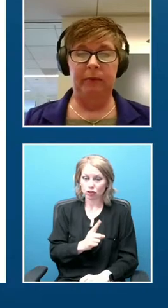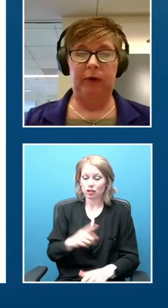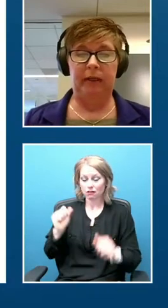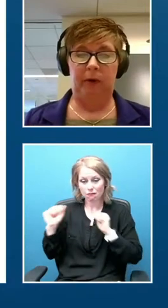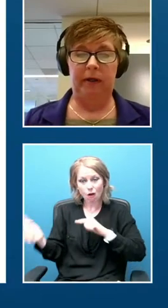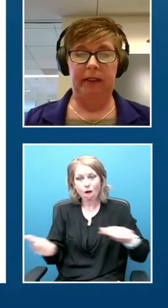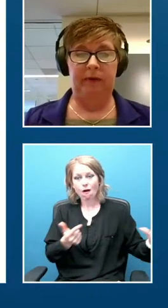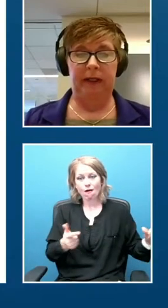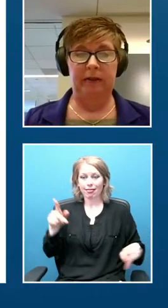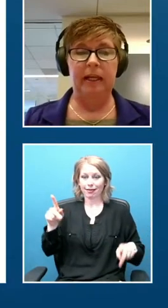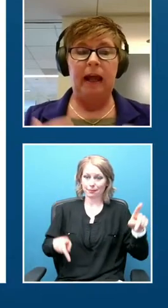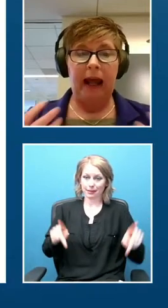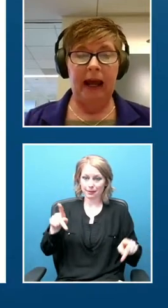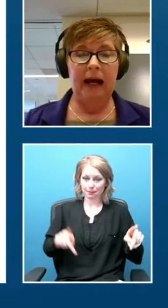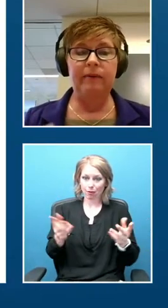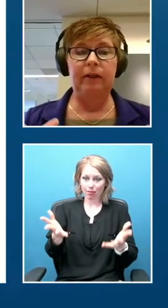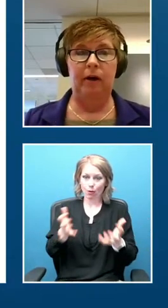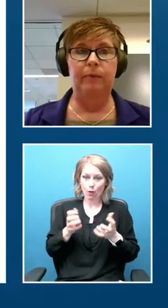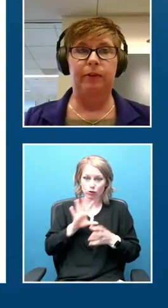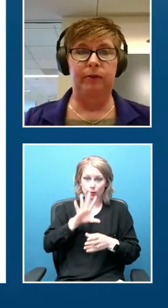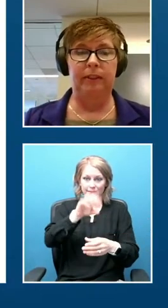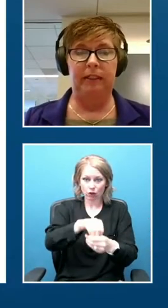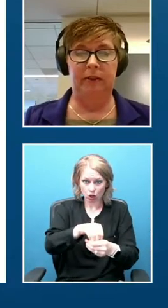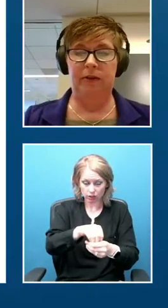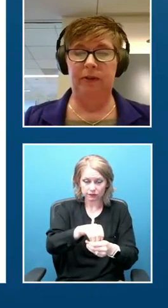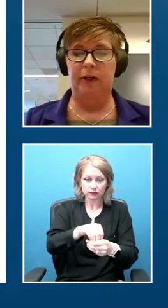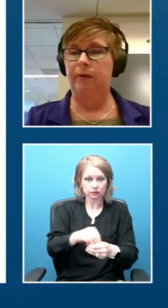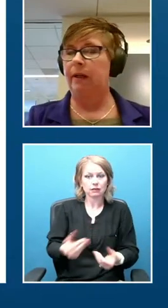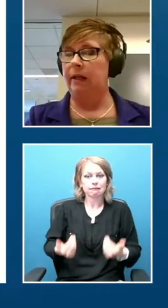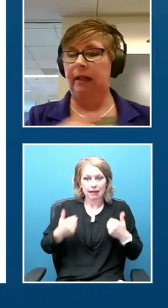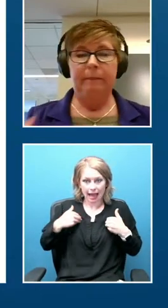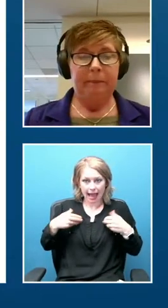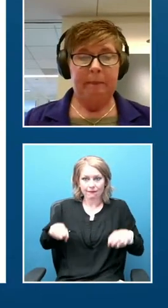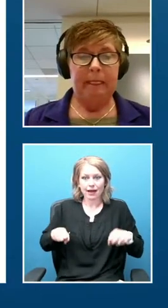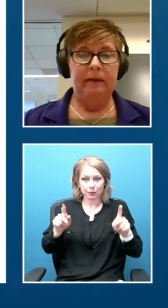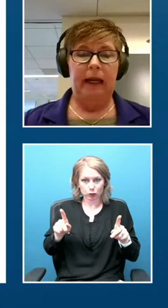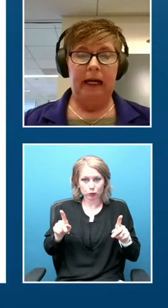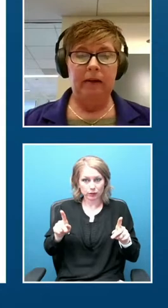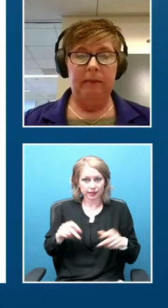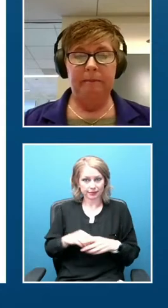in Democratic Party affairs have the opportunity to do so.